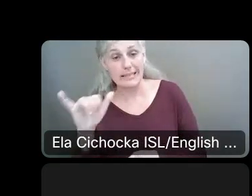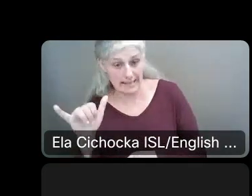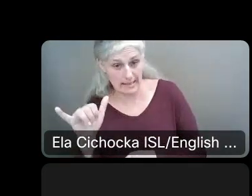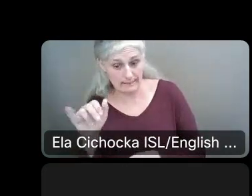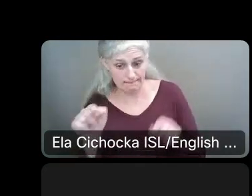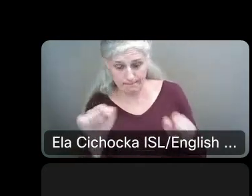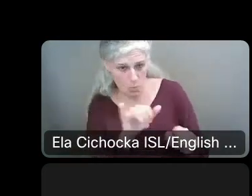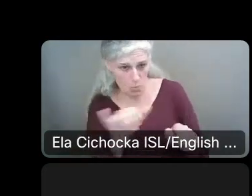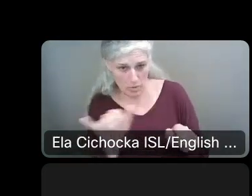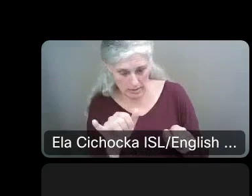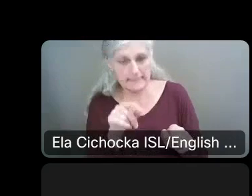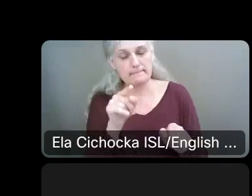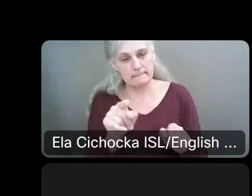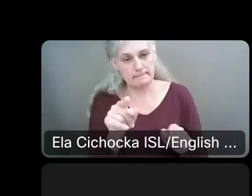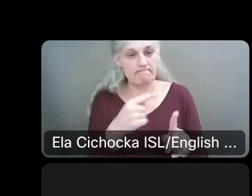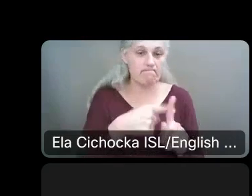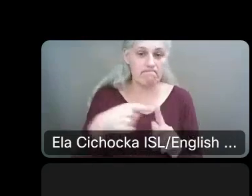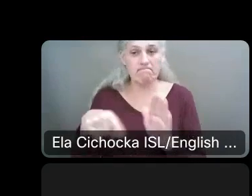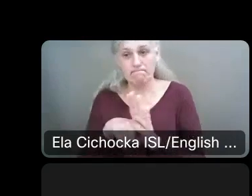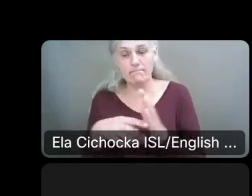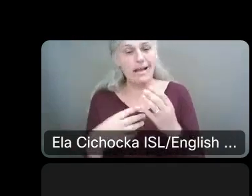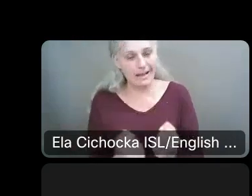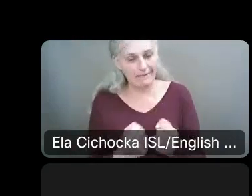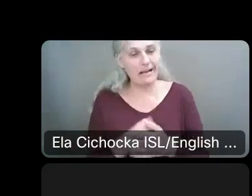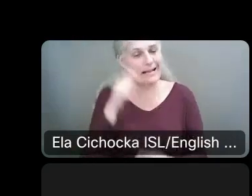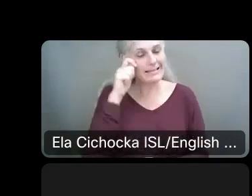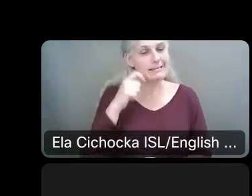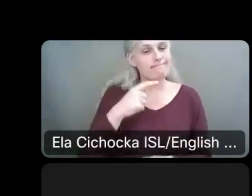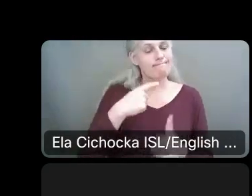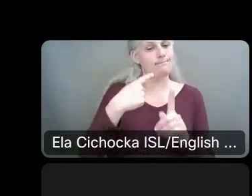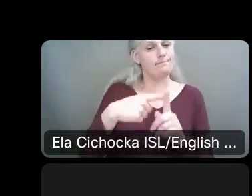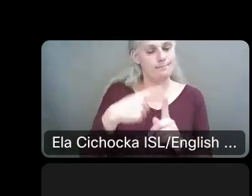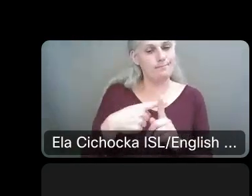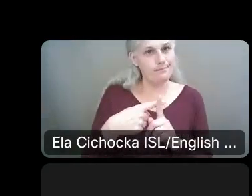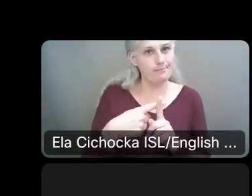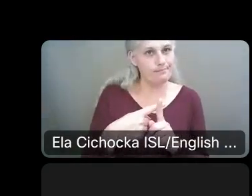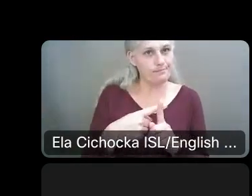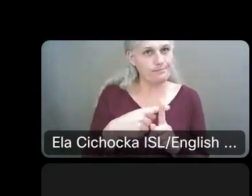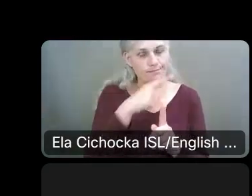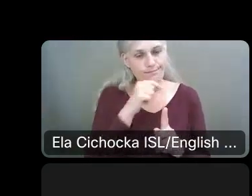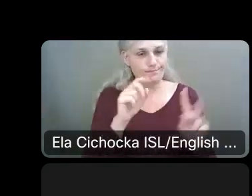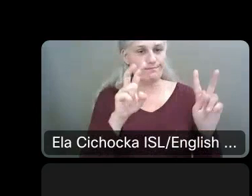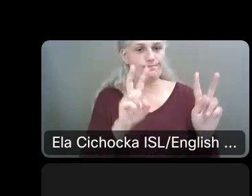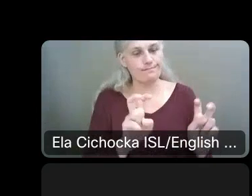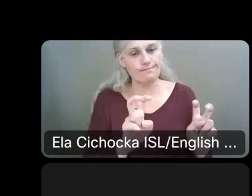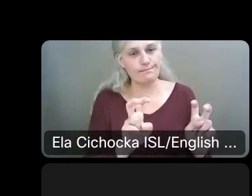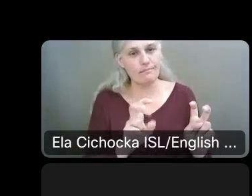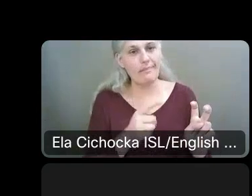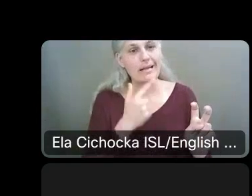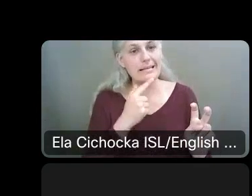are kind of pros and cons. I think the advantages of calling it as